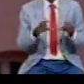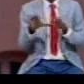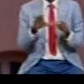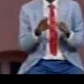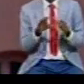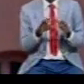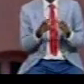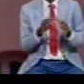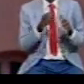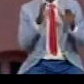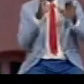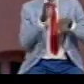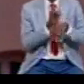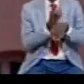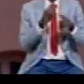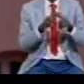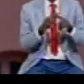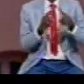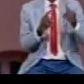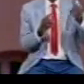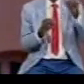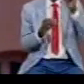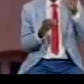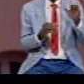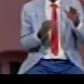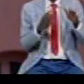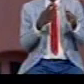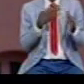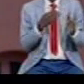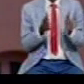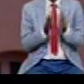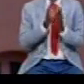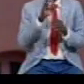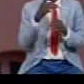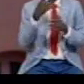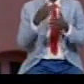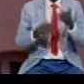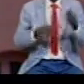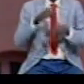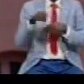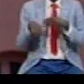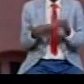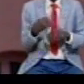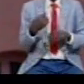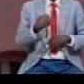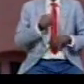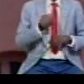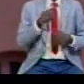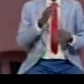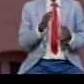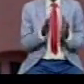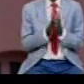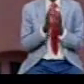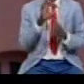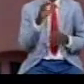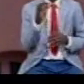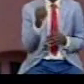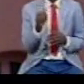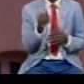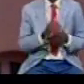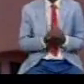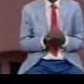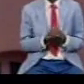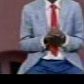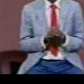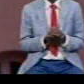me? And I started on Sunday morning. I said, I must come to Baganda. All right, thank you. Let's